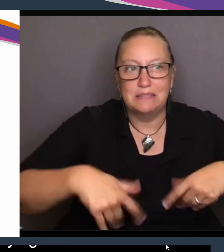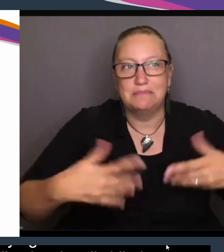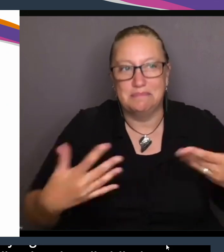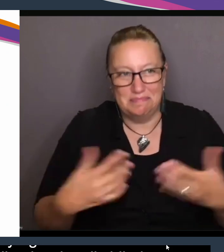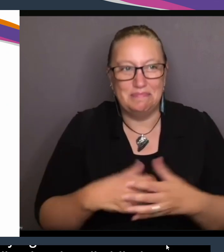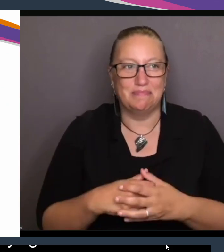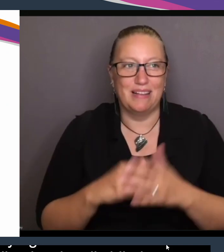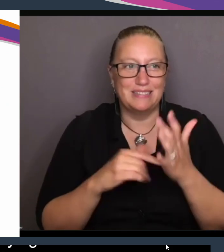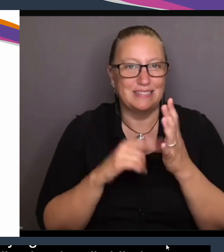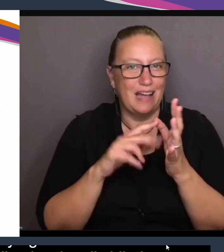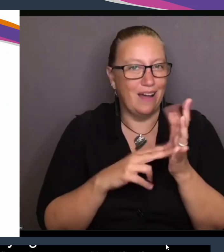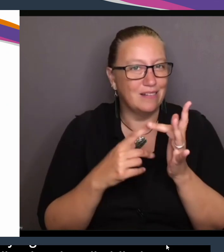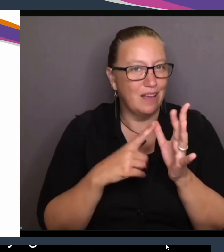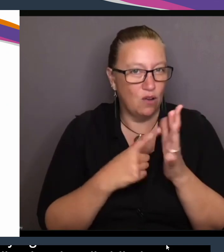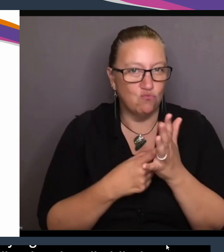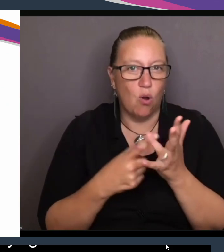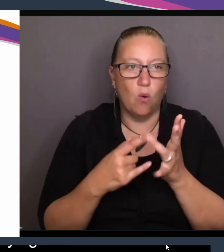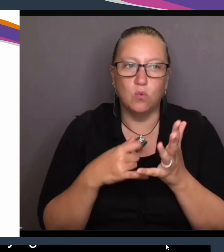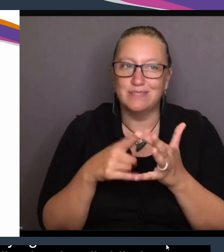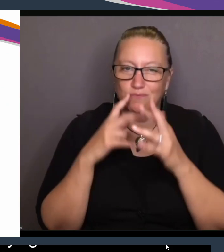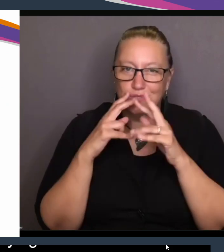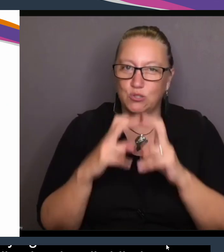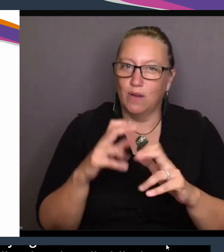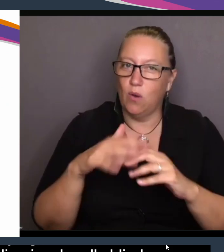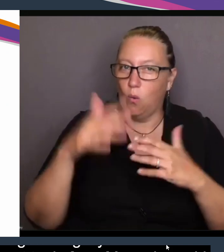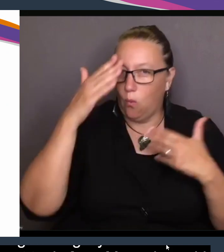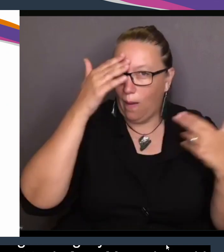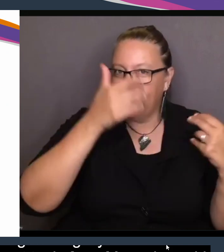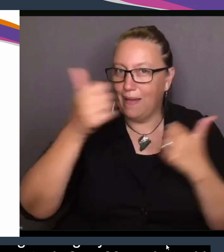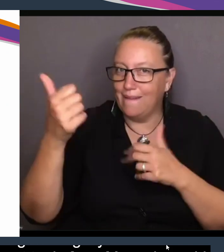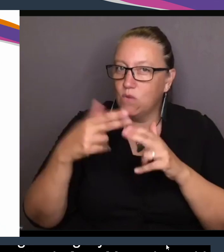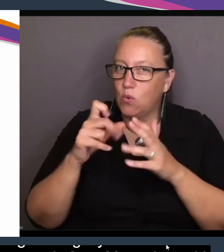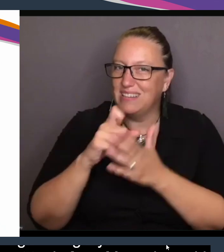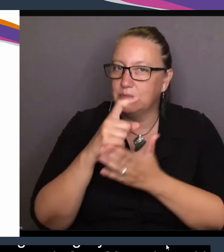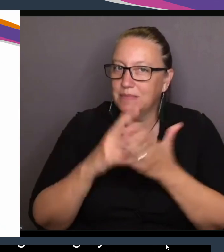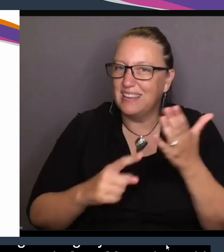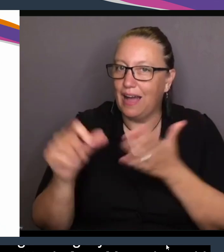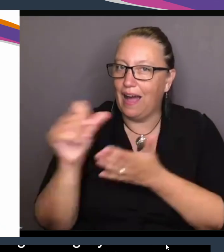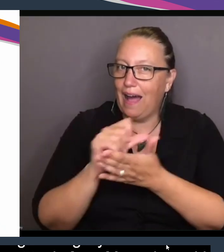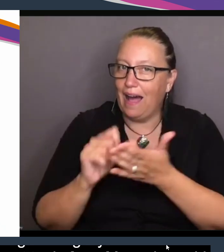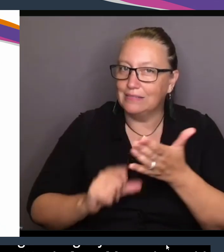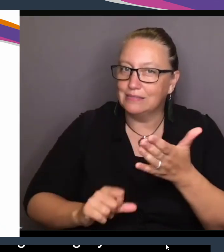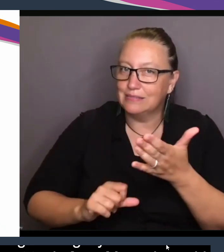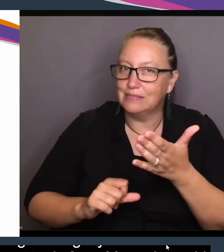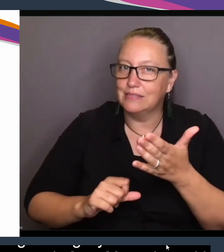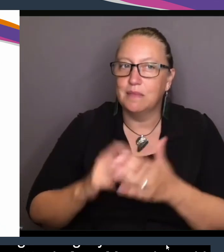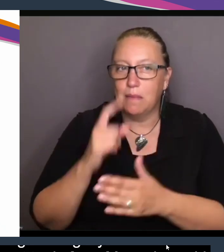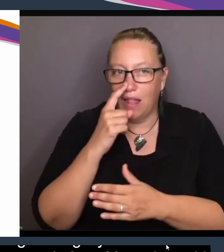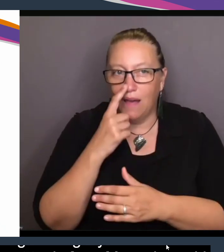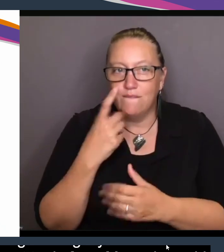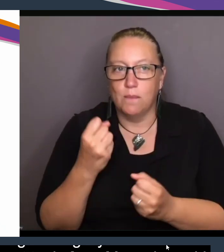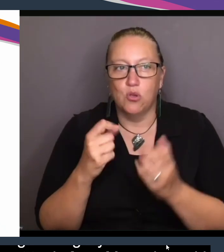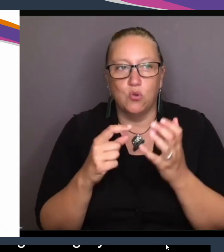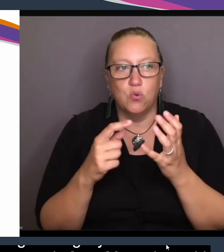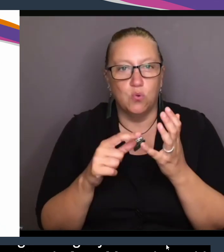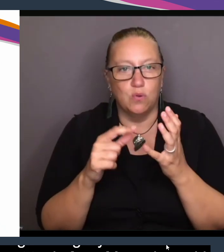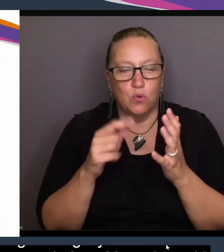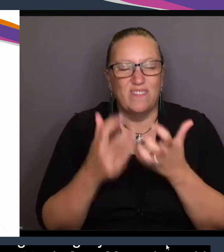is a researcher studying wellbeing of the disability arts practitioners from the University of